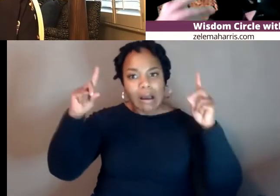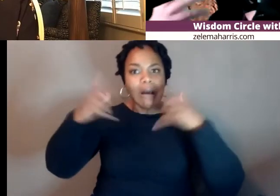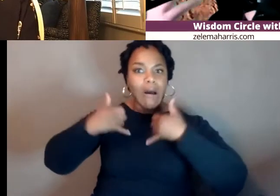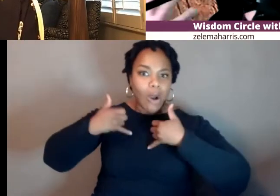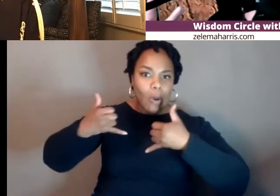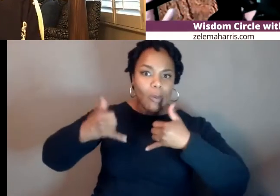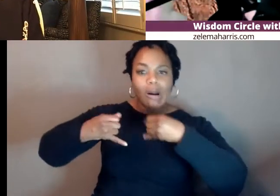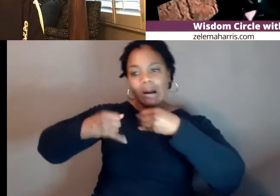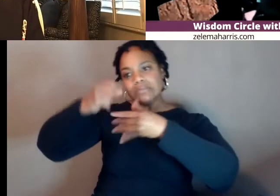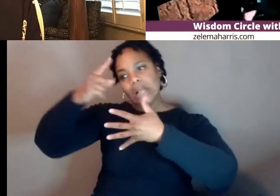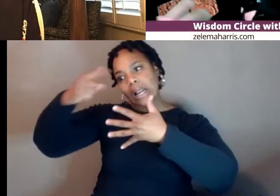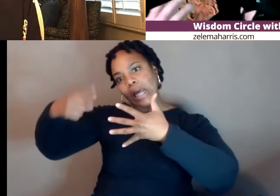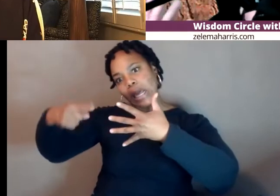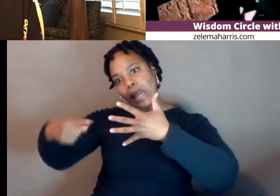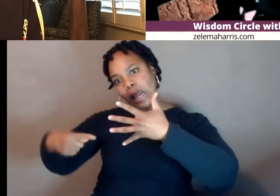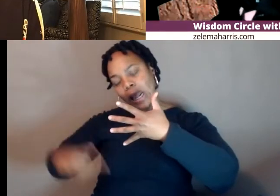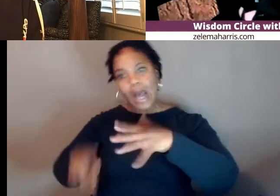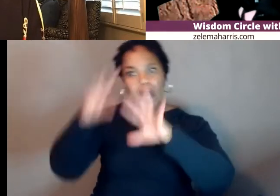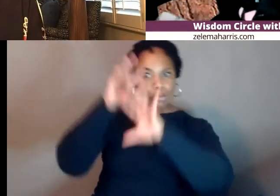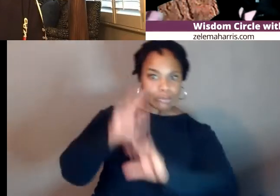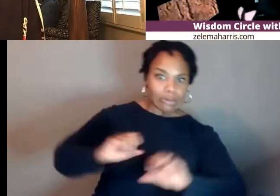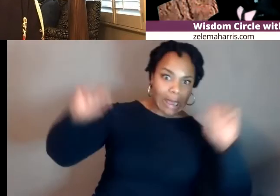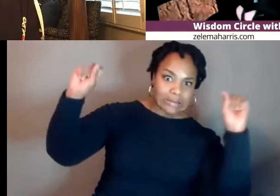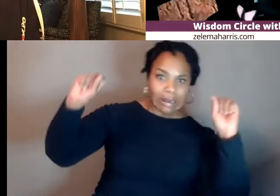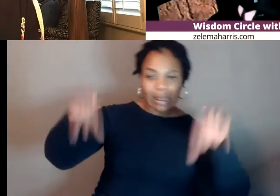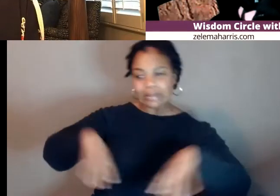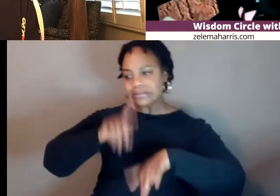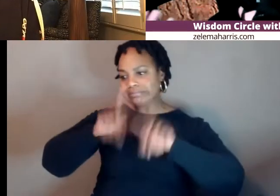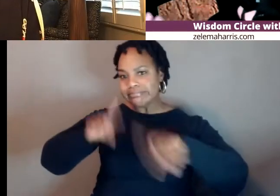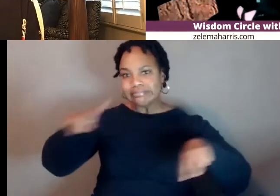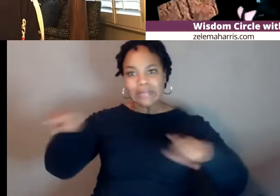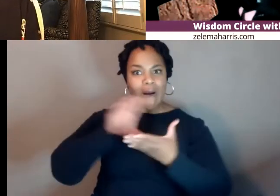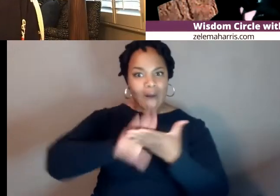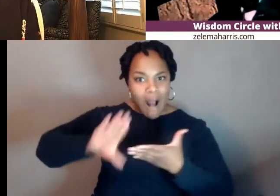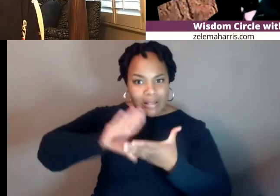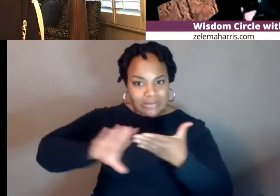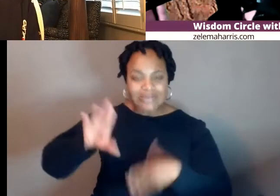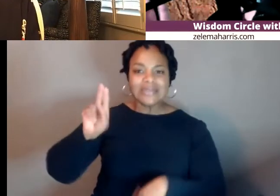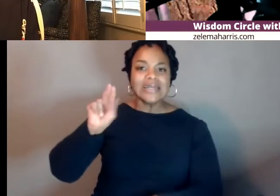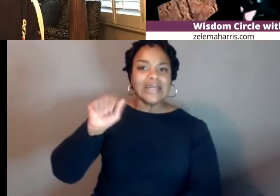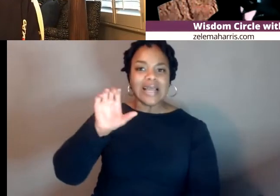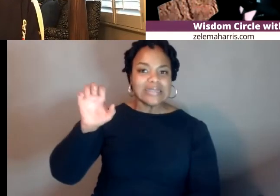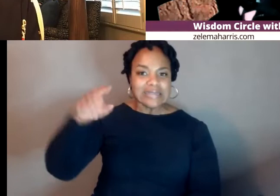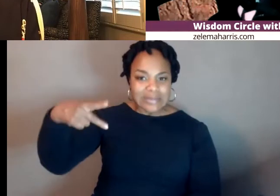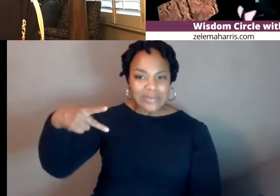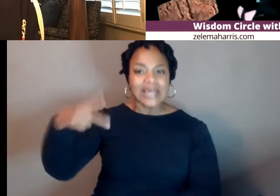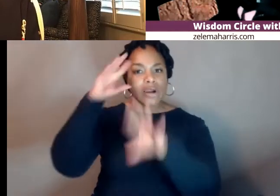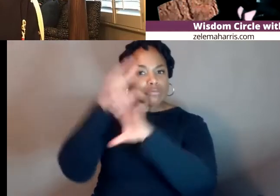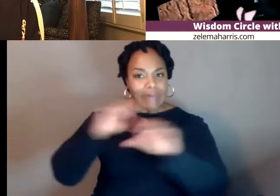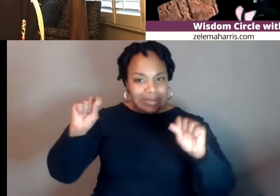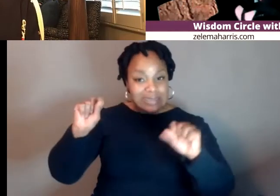and she's been president of colleges. She's been the NAACP president,